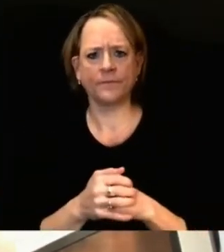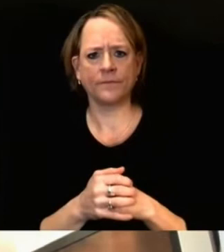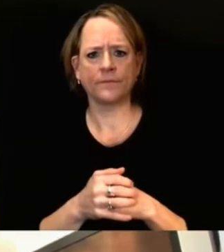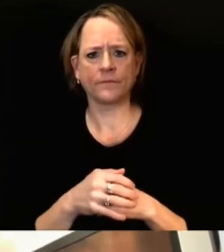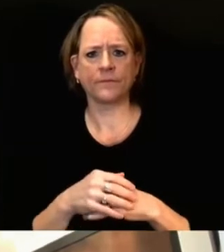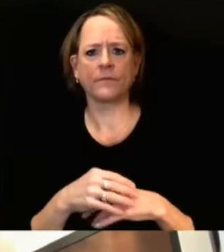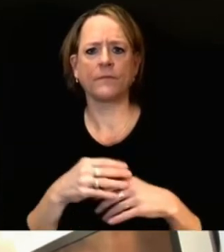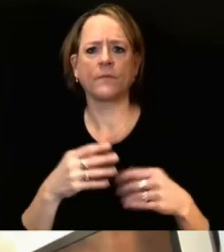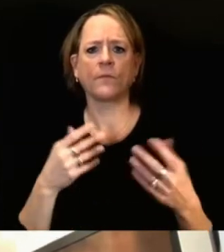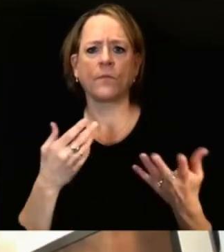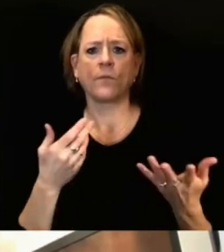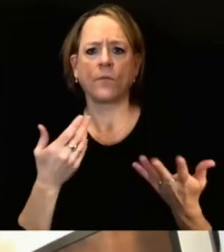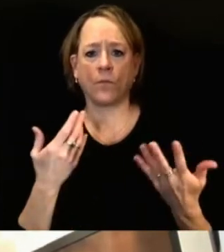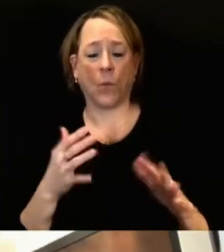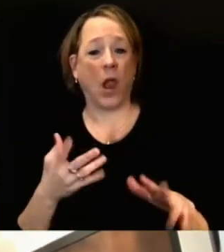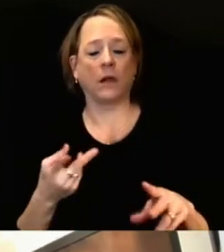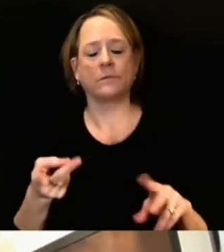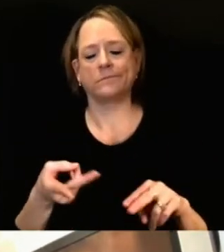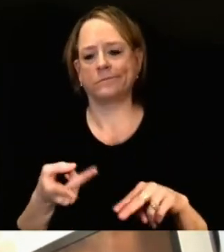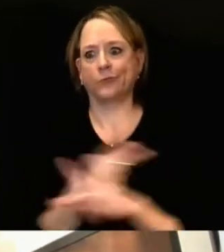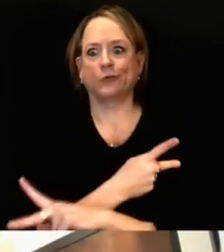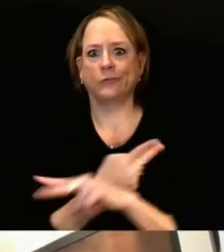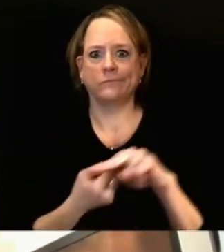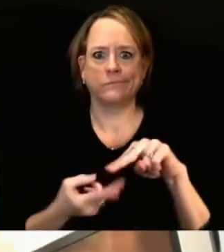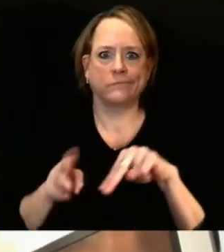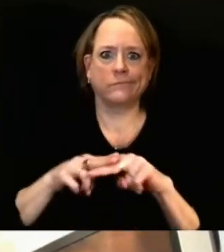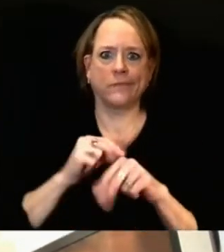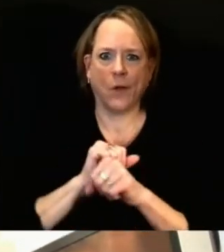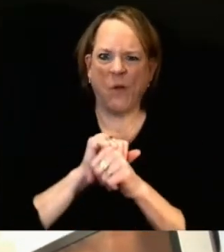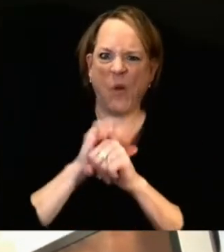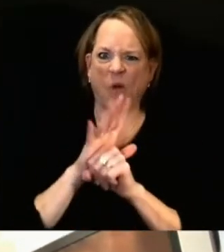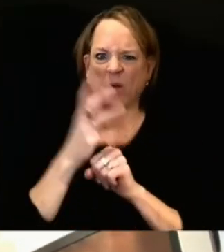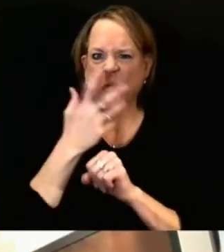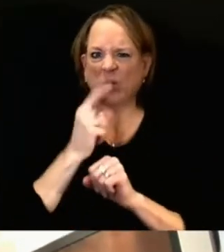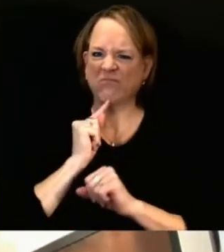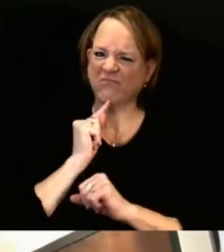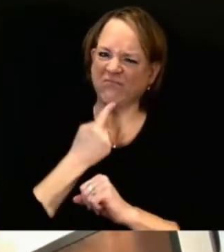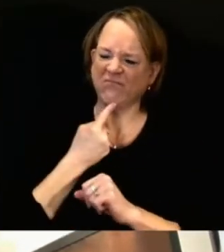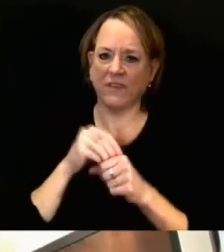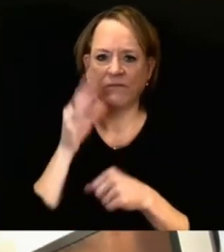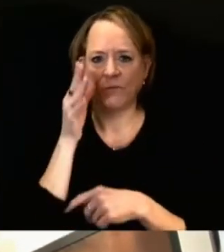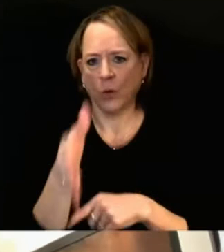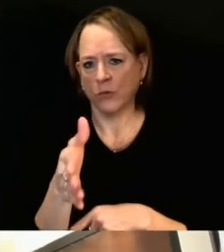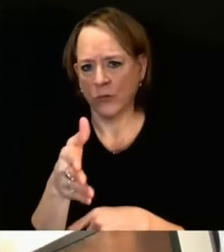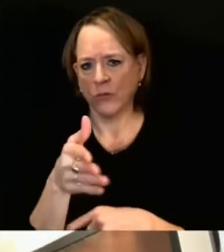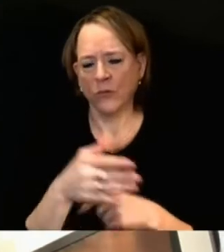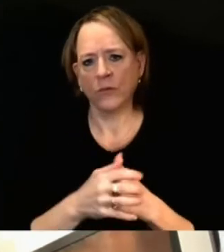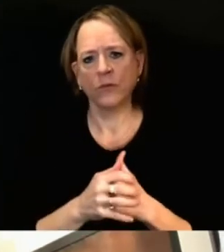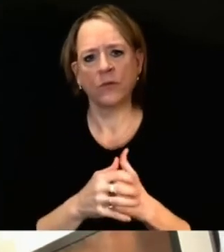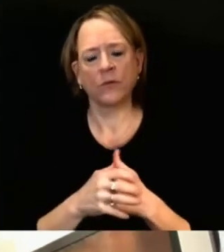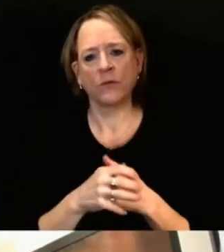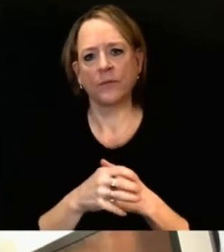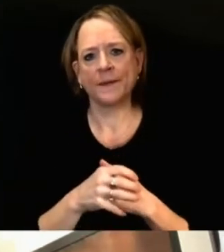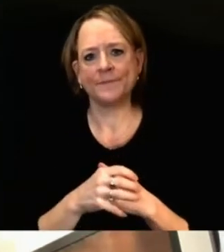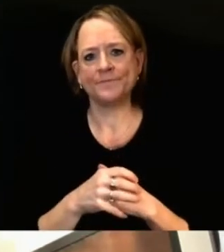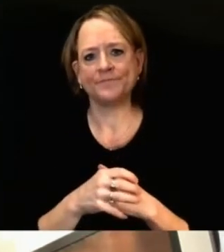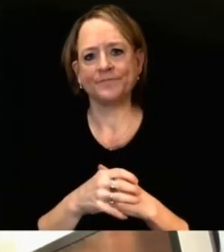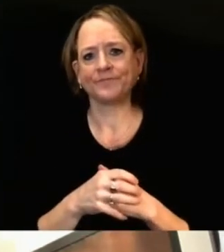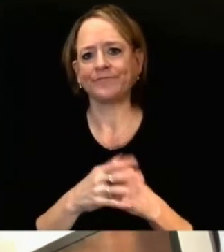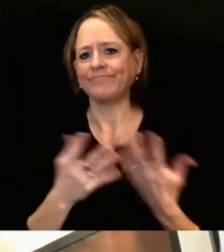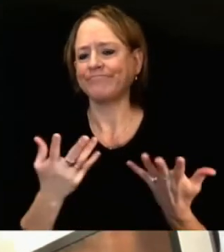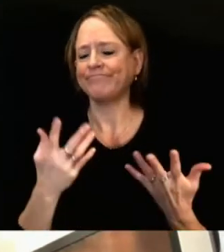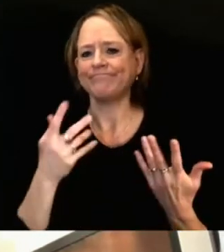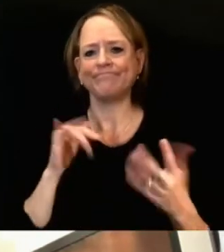future. So it's really a problem of not being able to predict the future. But I would say we learned an important thing with